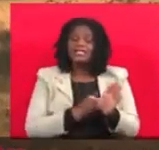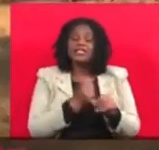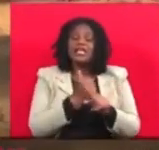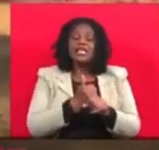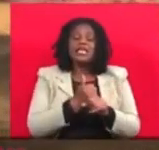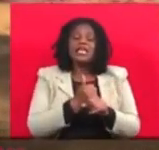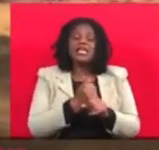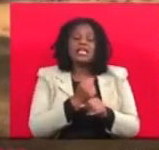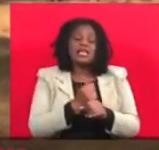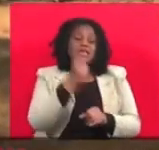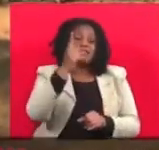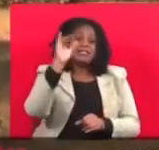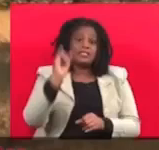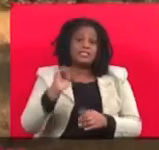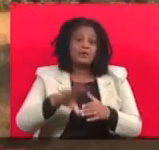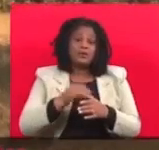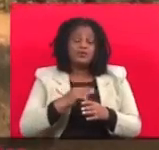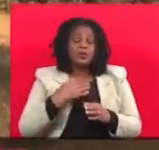old.